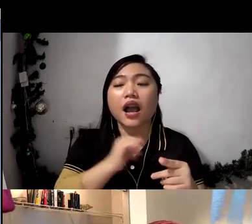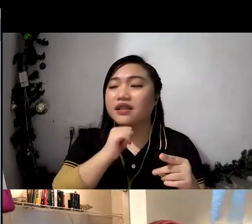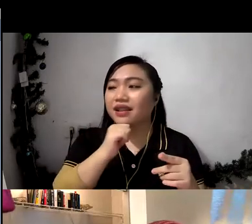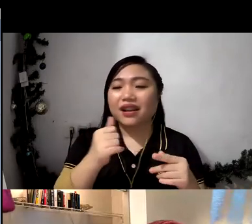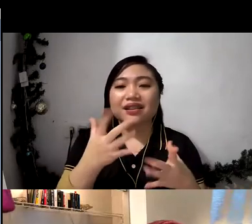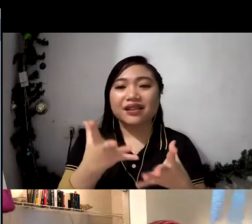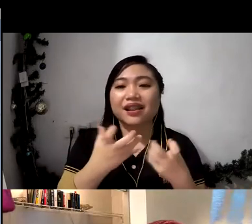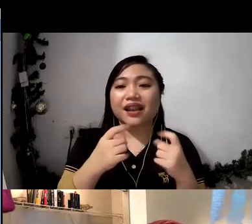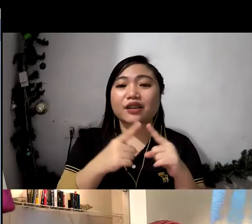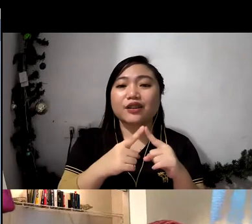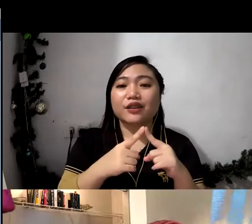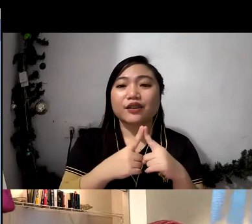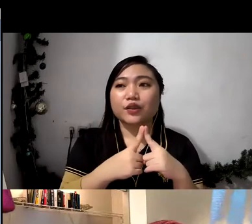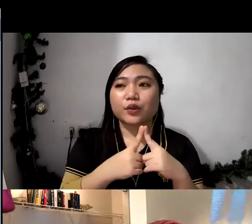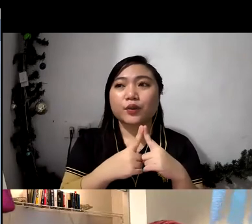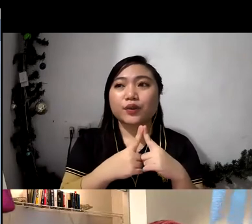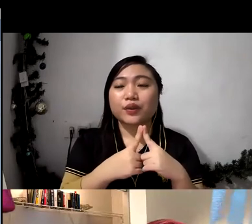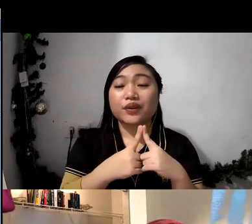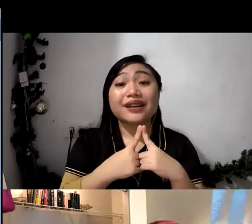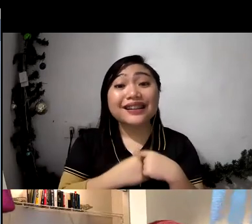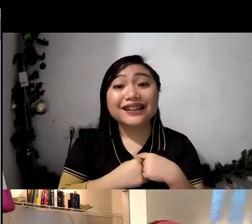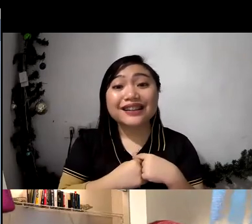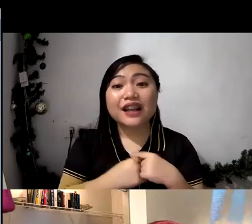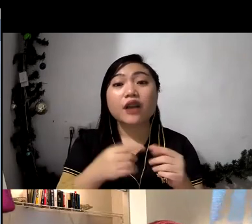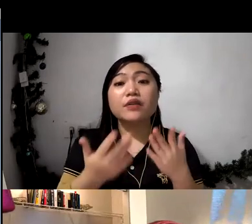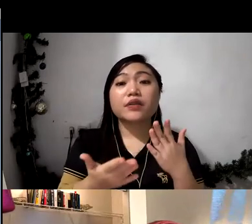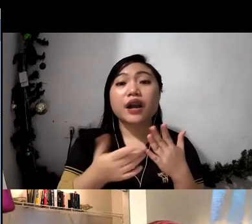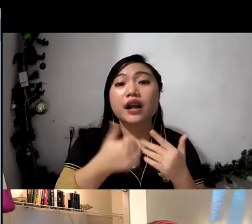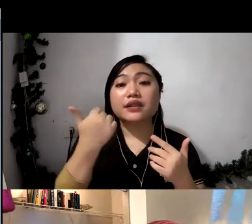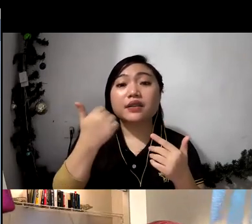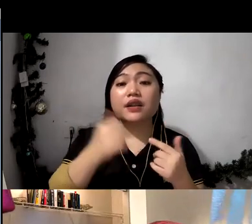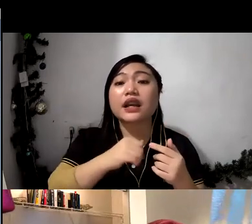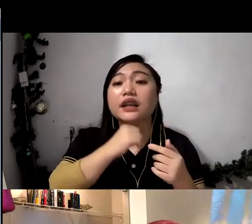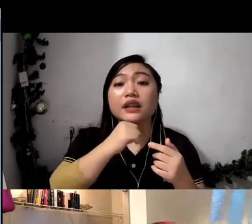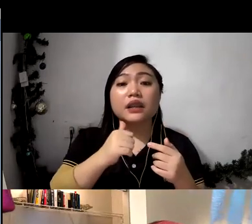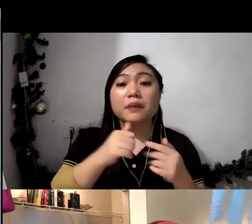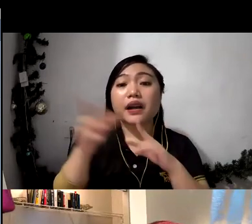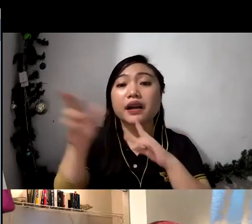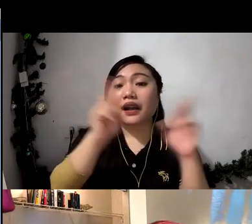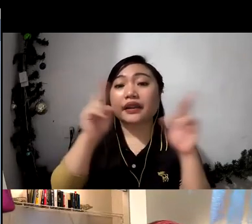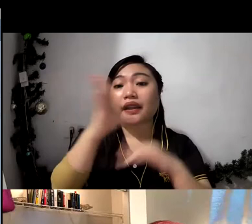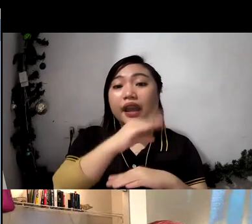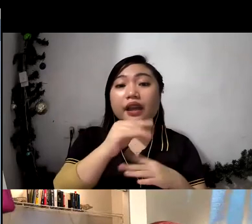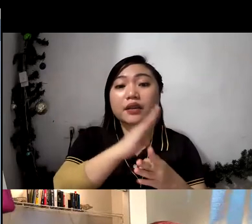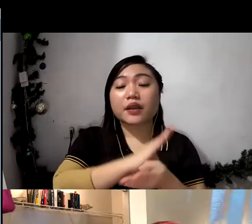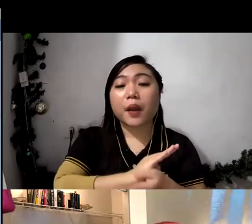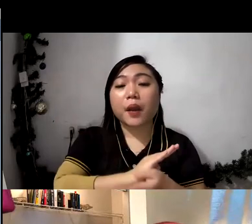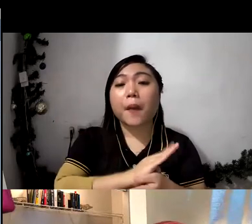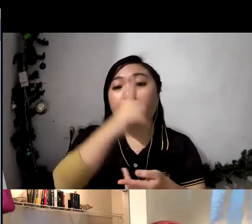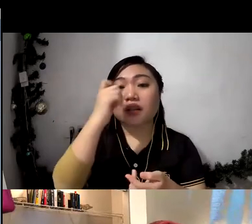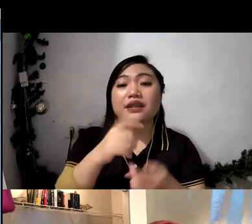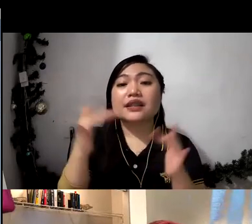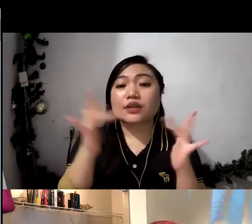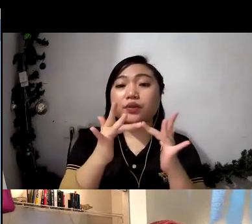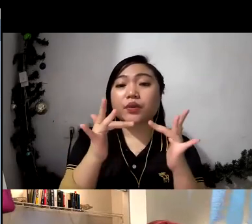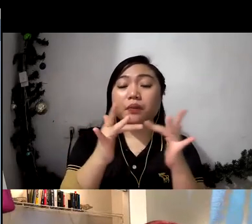who is still in the process of not being ready, you know, and because this is webinar online that is accessible to the